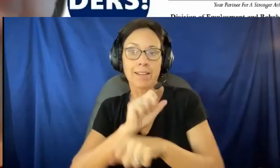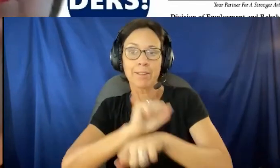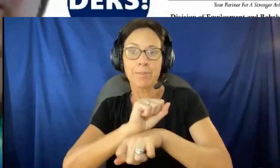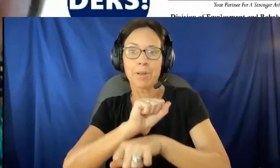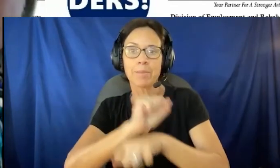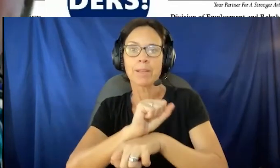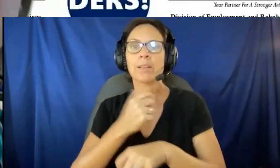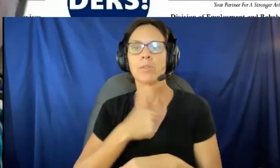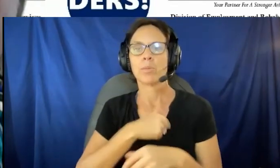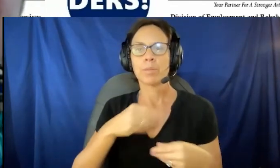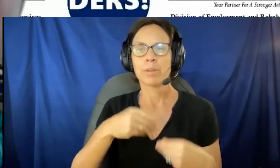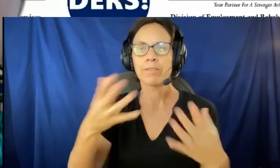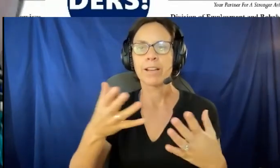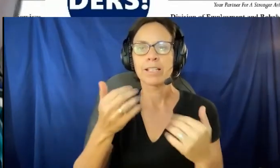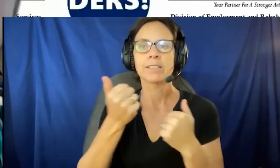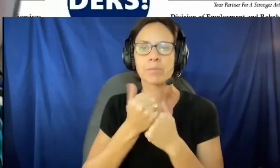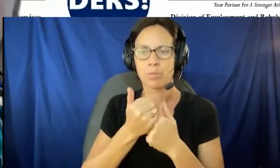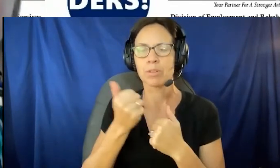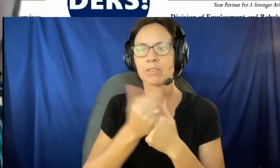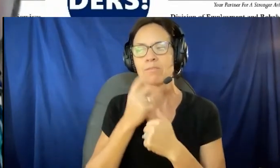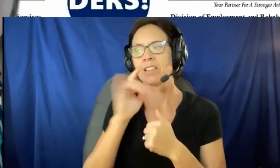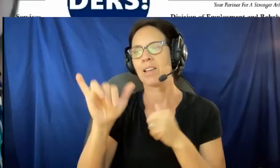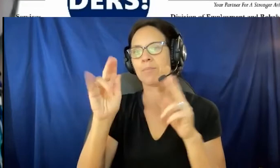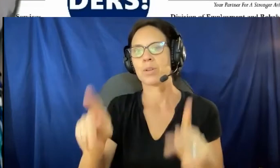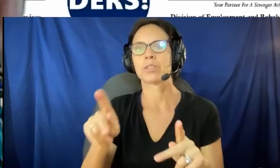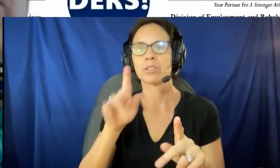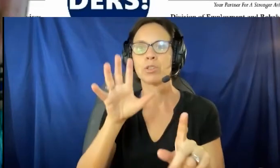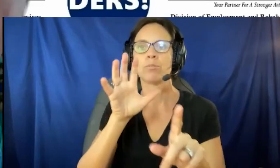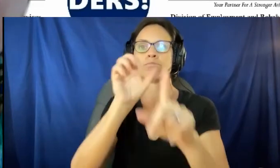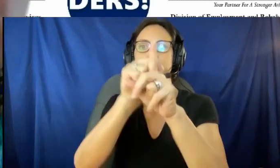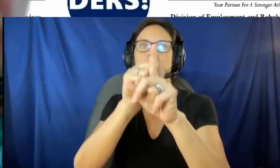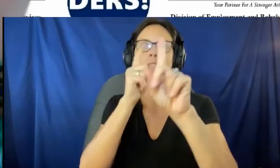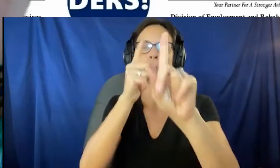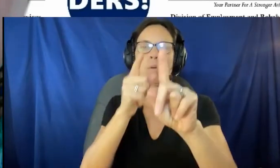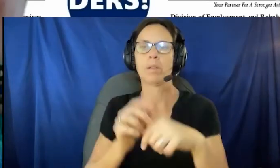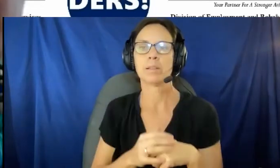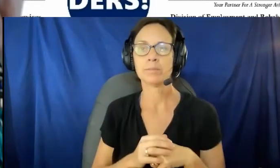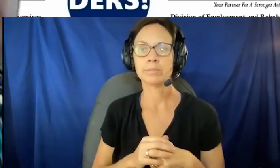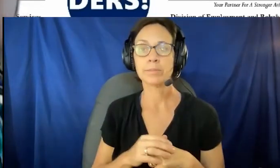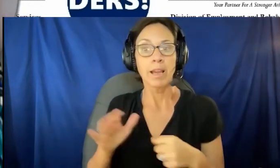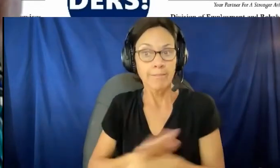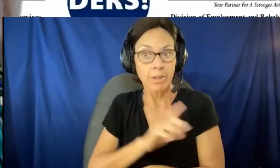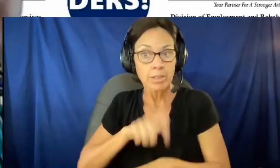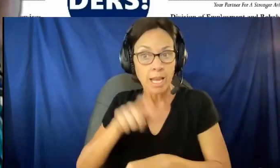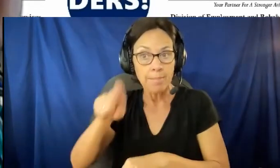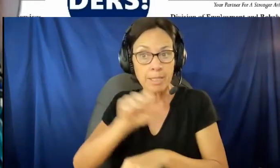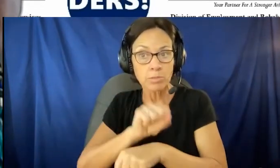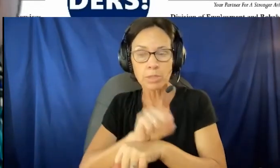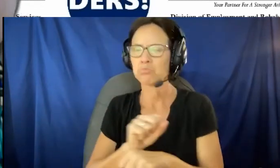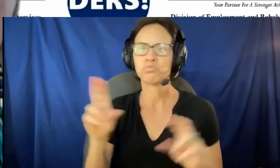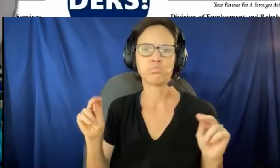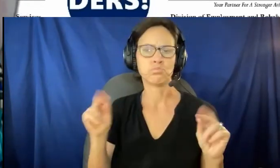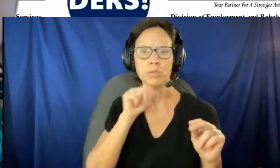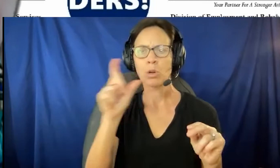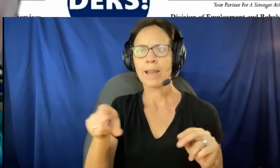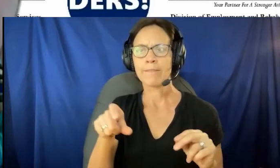provide the supports to help them get there. They don't have to work full-time. We do not tell